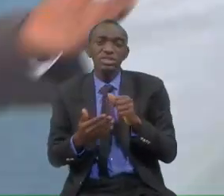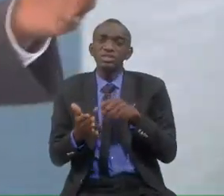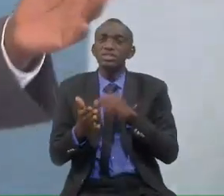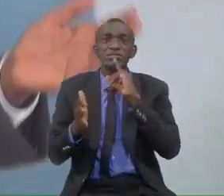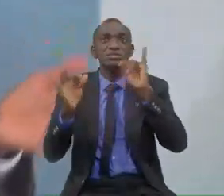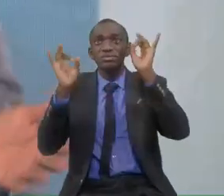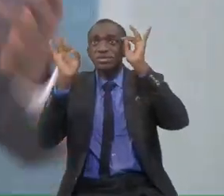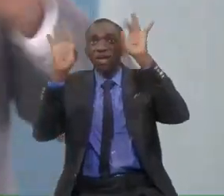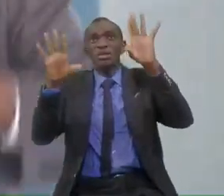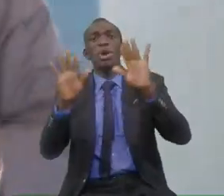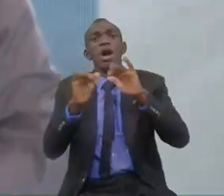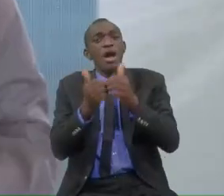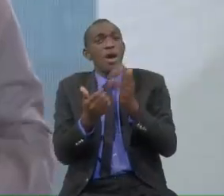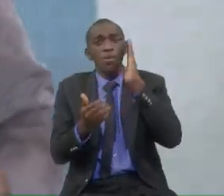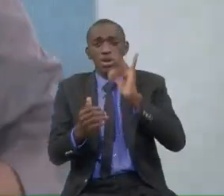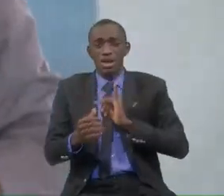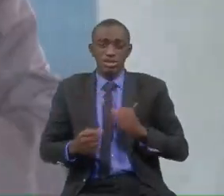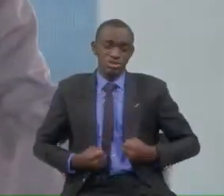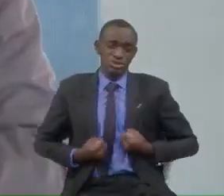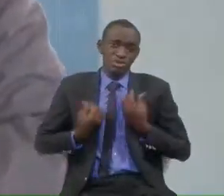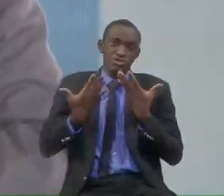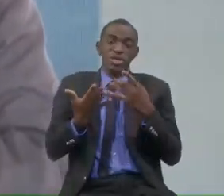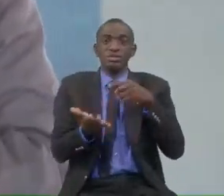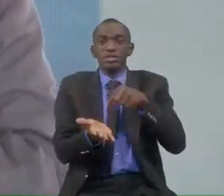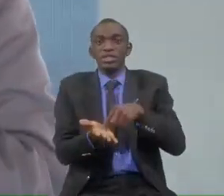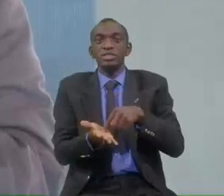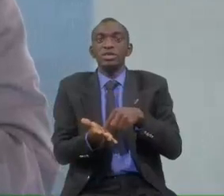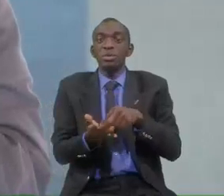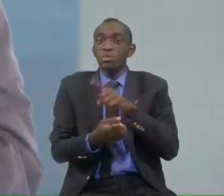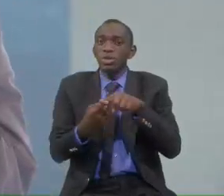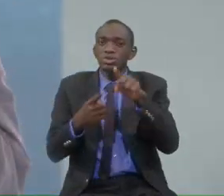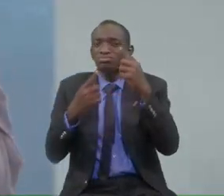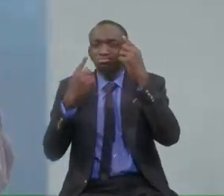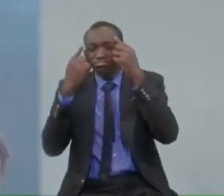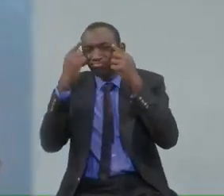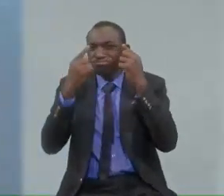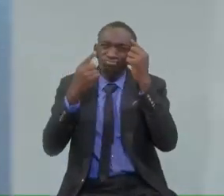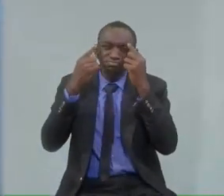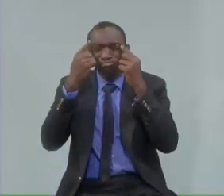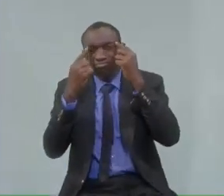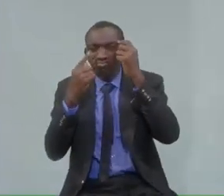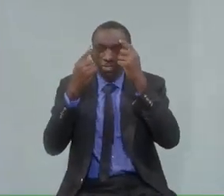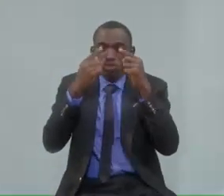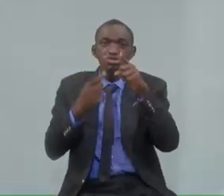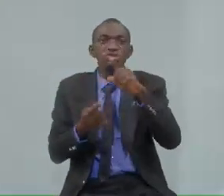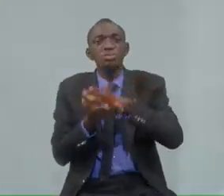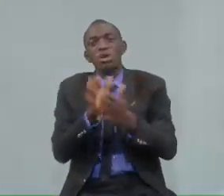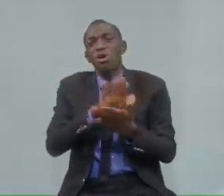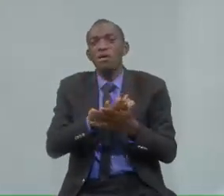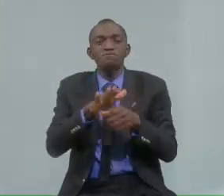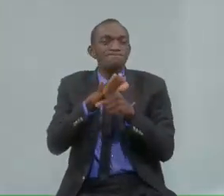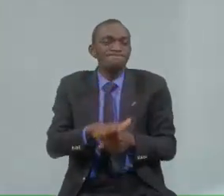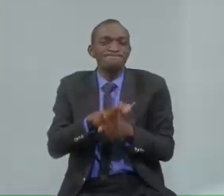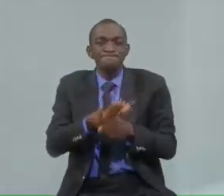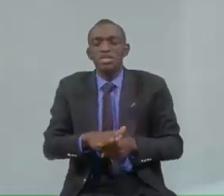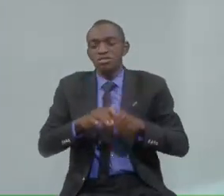survive this? And then what you are thinking of that, and you are stressed and you are depressed And it's God's